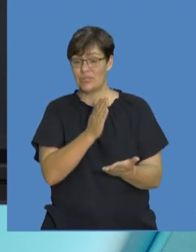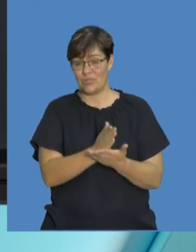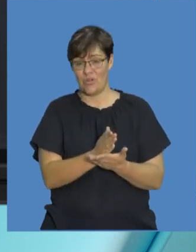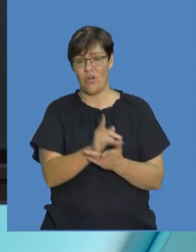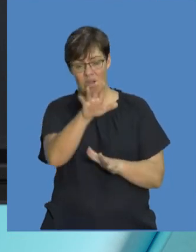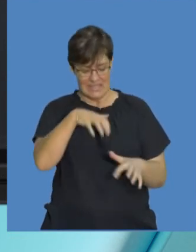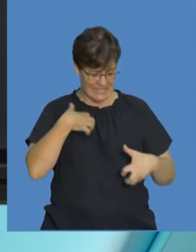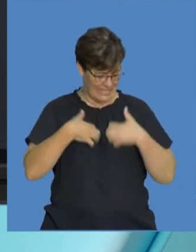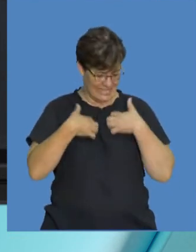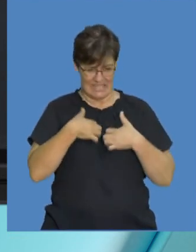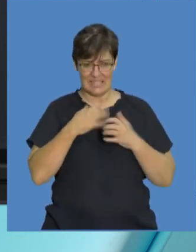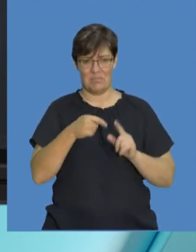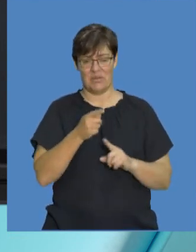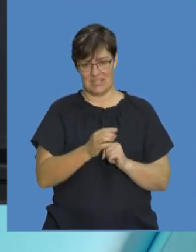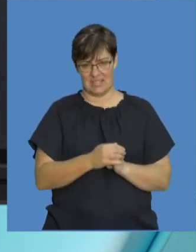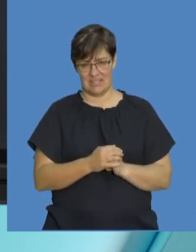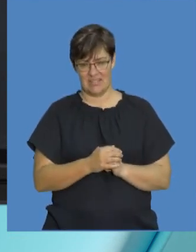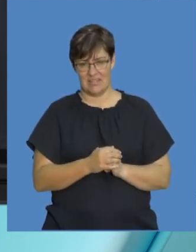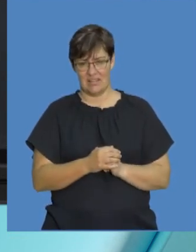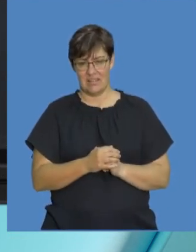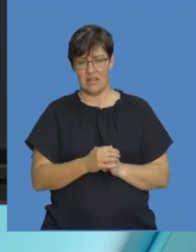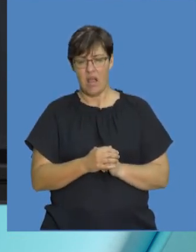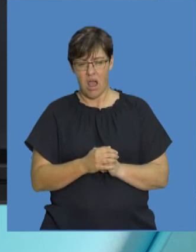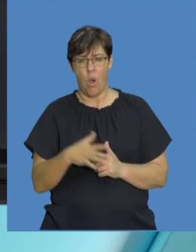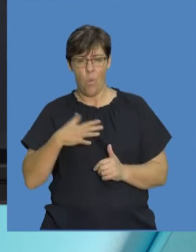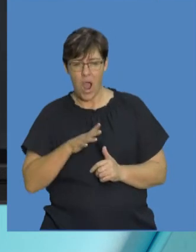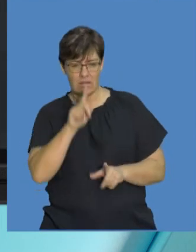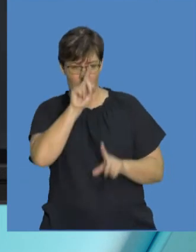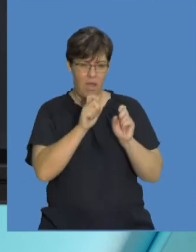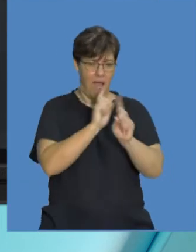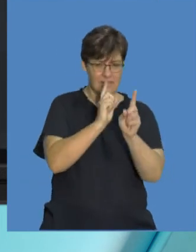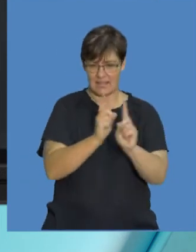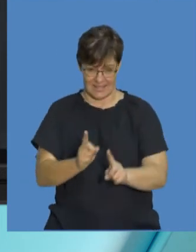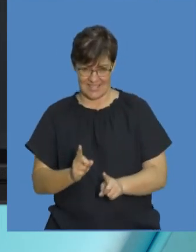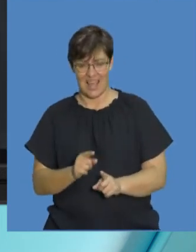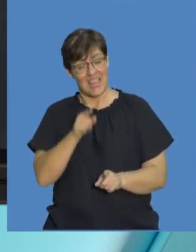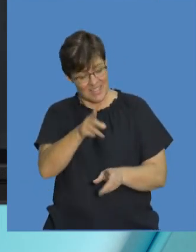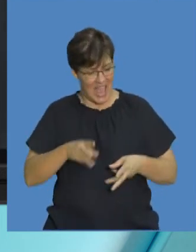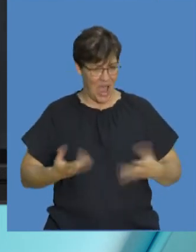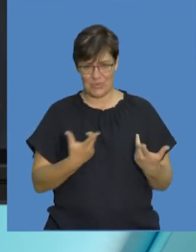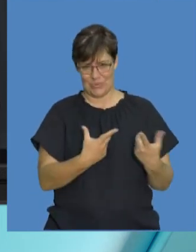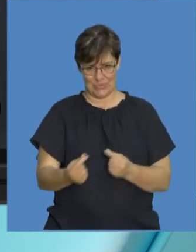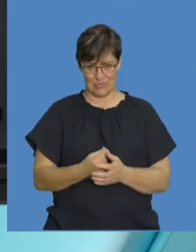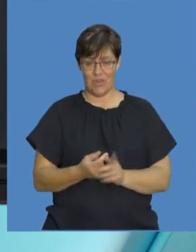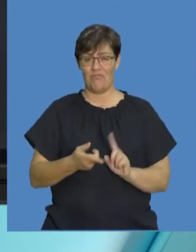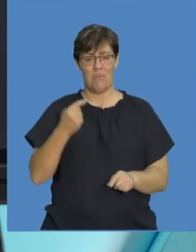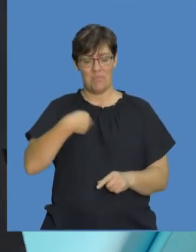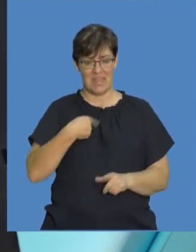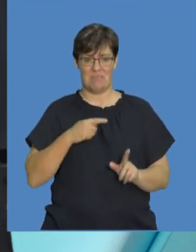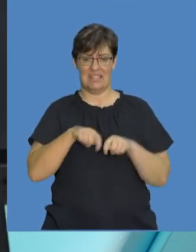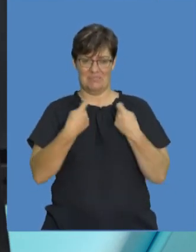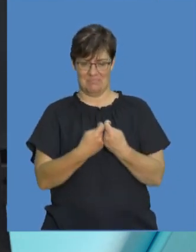sure you are excited about it, and you want to actually start doing questions on it, and that's the way to